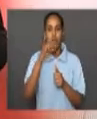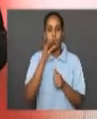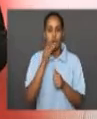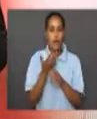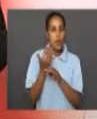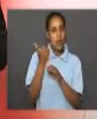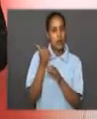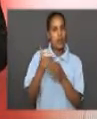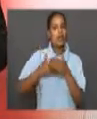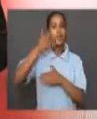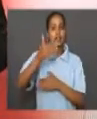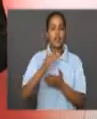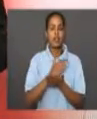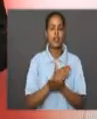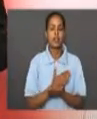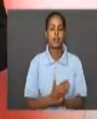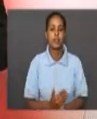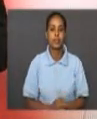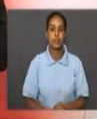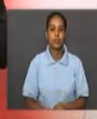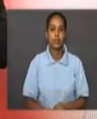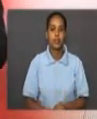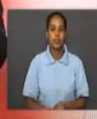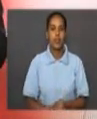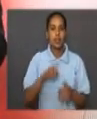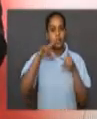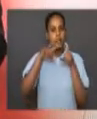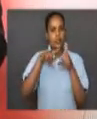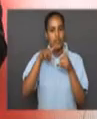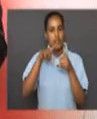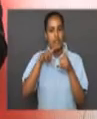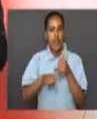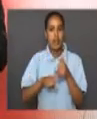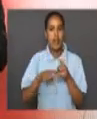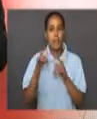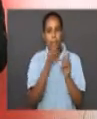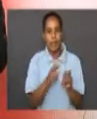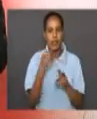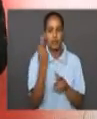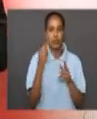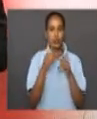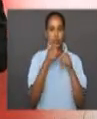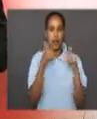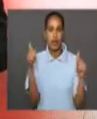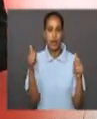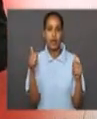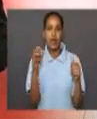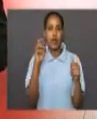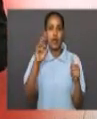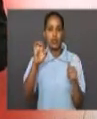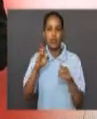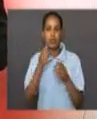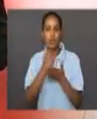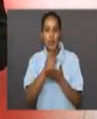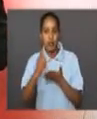more about in your next lesson. The final method used to separate ores from